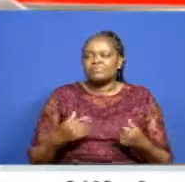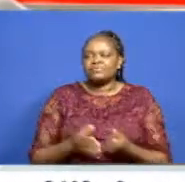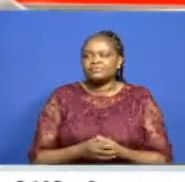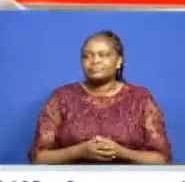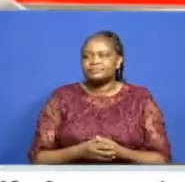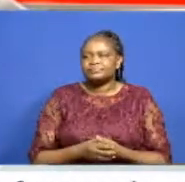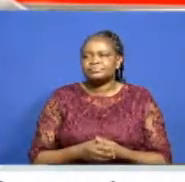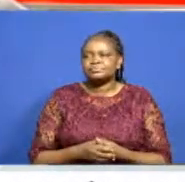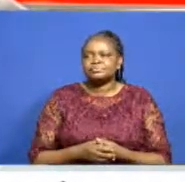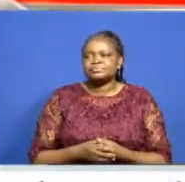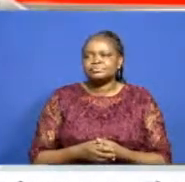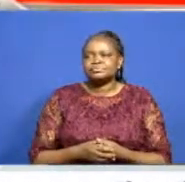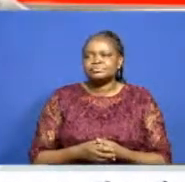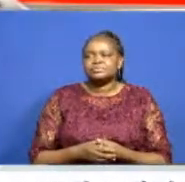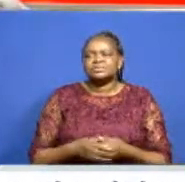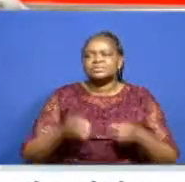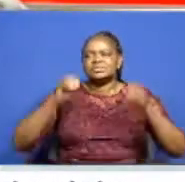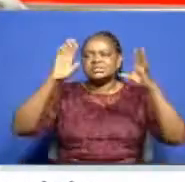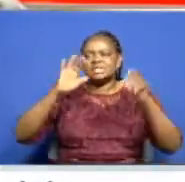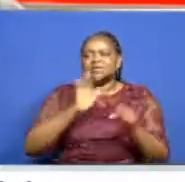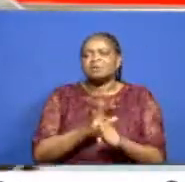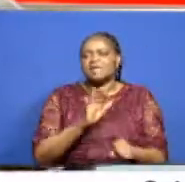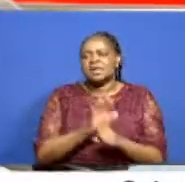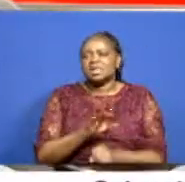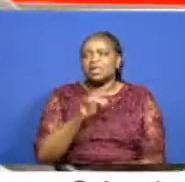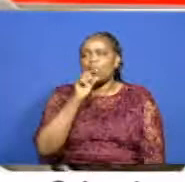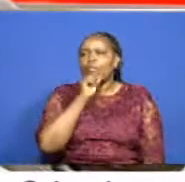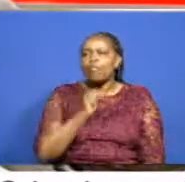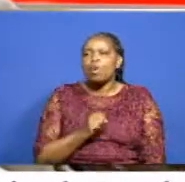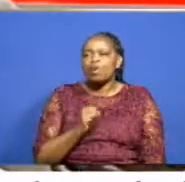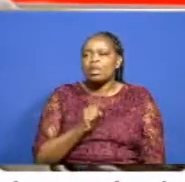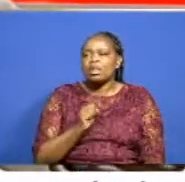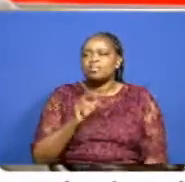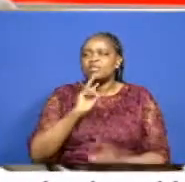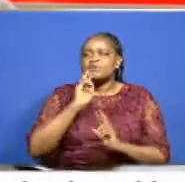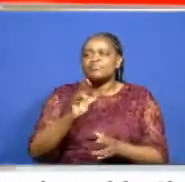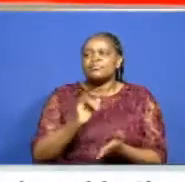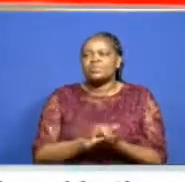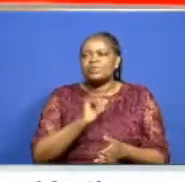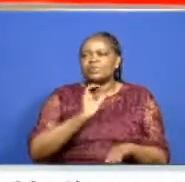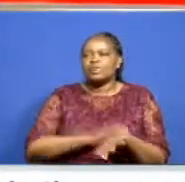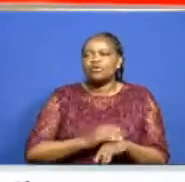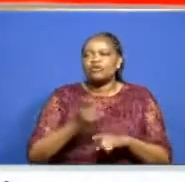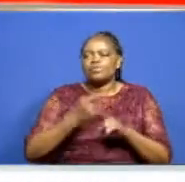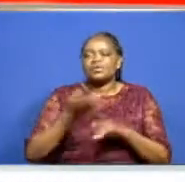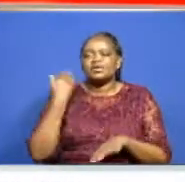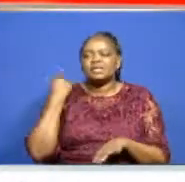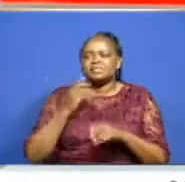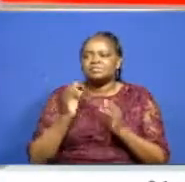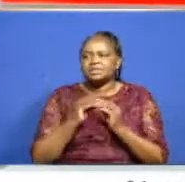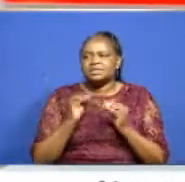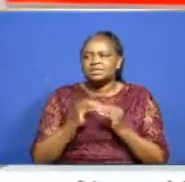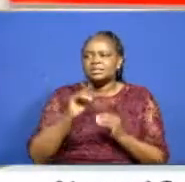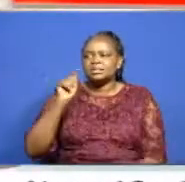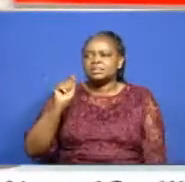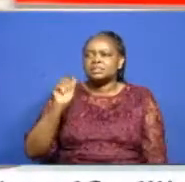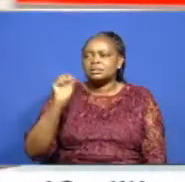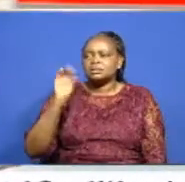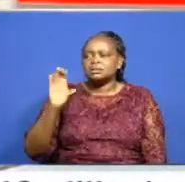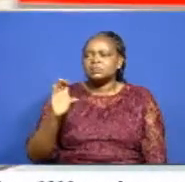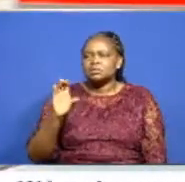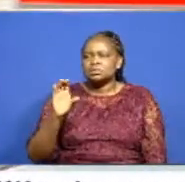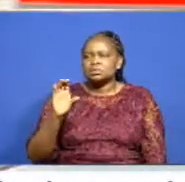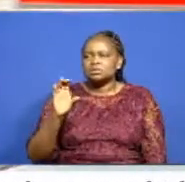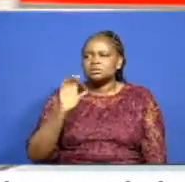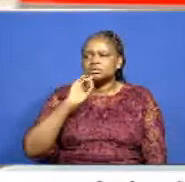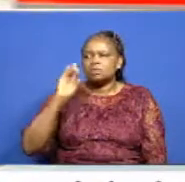an aging population of teachers. According to the report which we got last from the last meeting, the Teacher Service Commission CEO